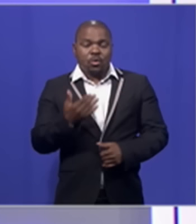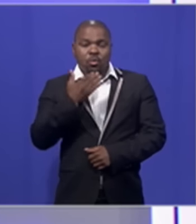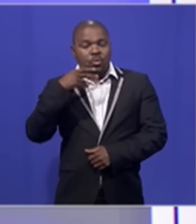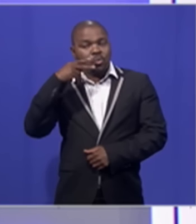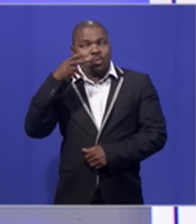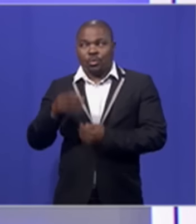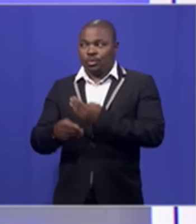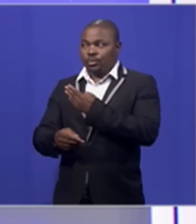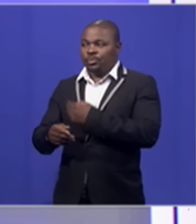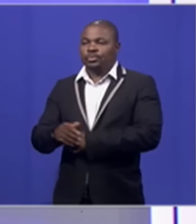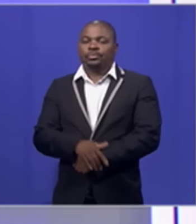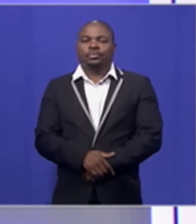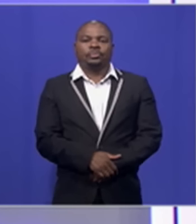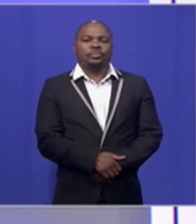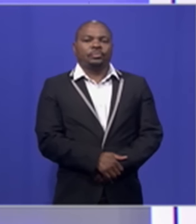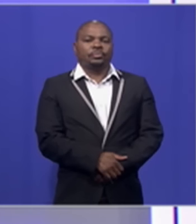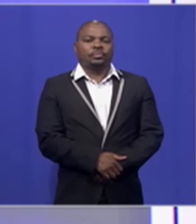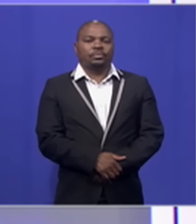Augustin Letlalo.